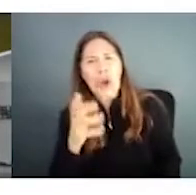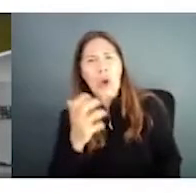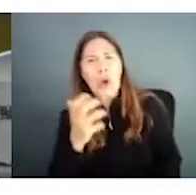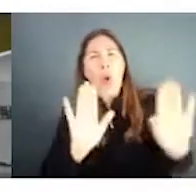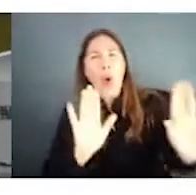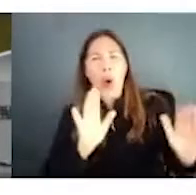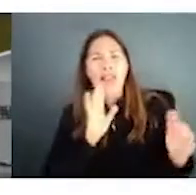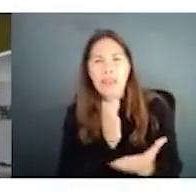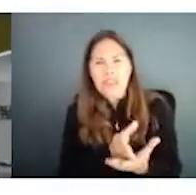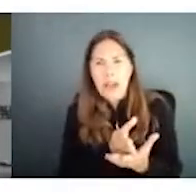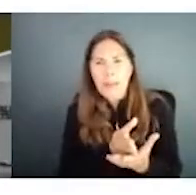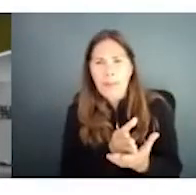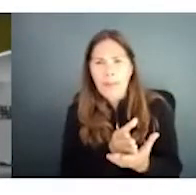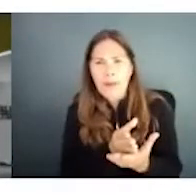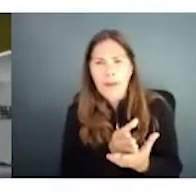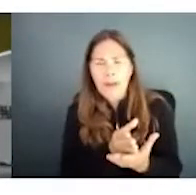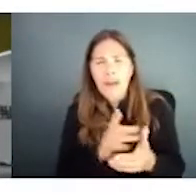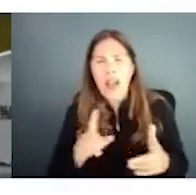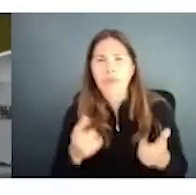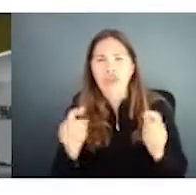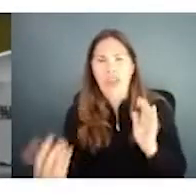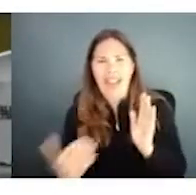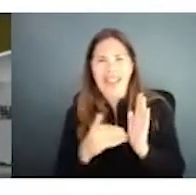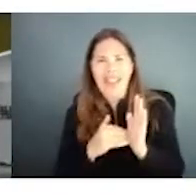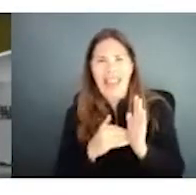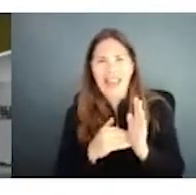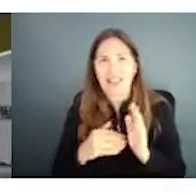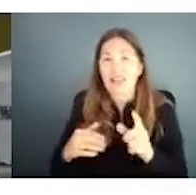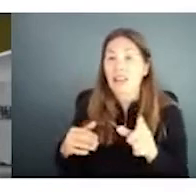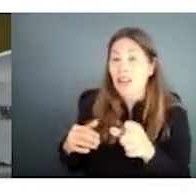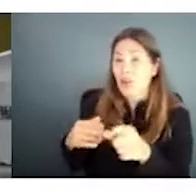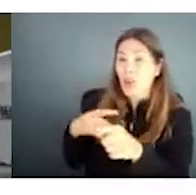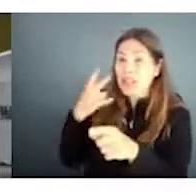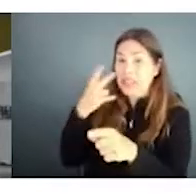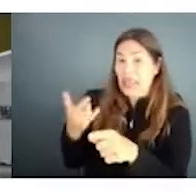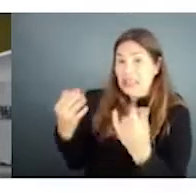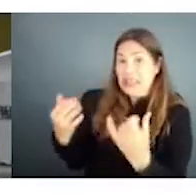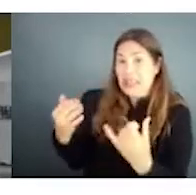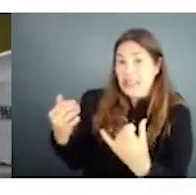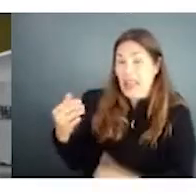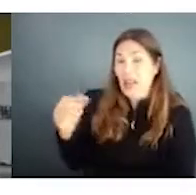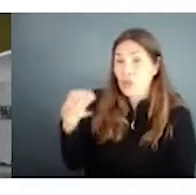stop and then try it again. Okay, just popped up again. You're good now, Dennis.